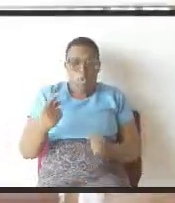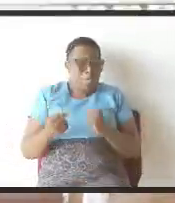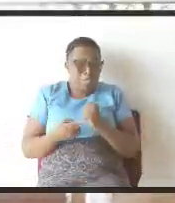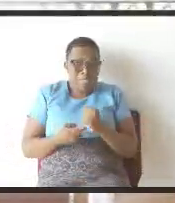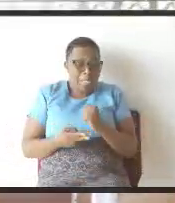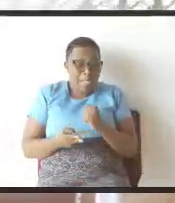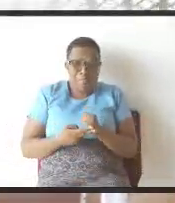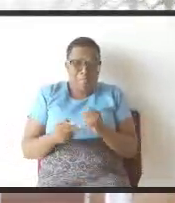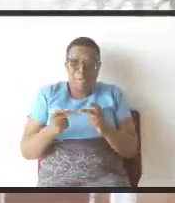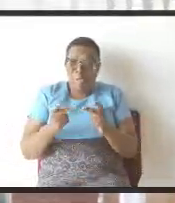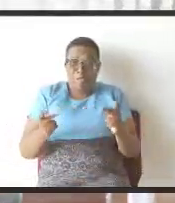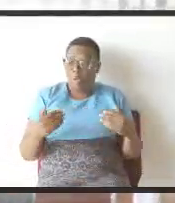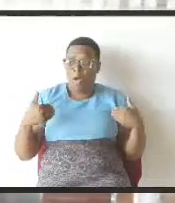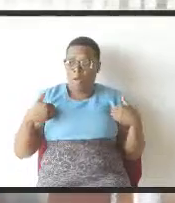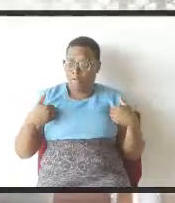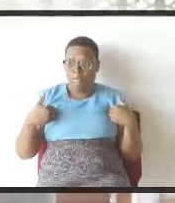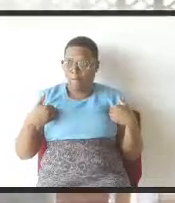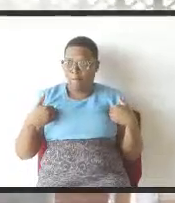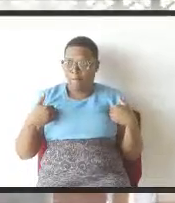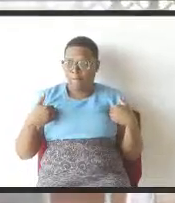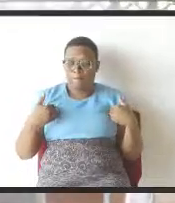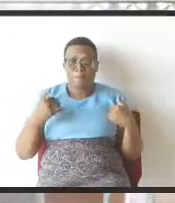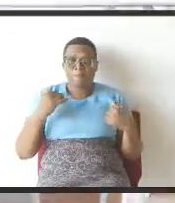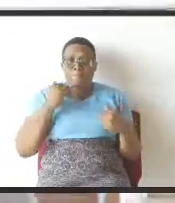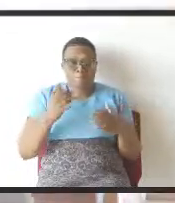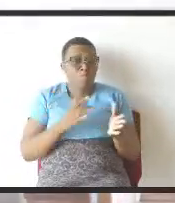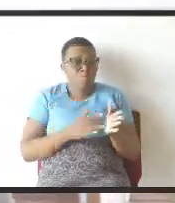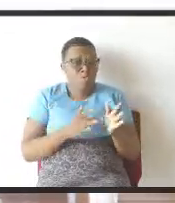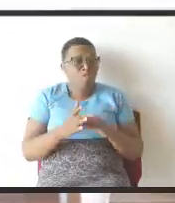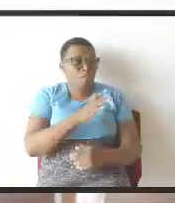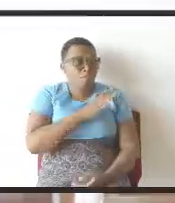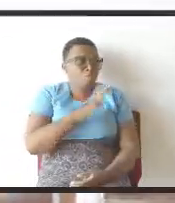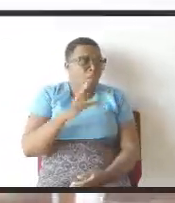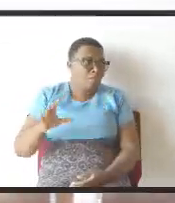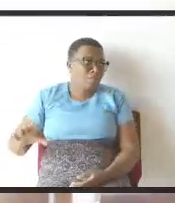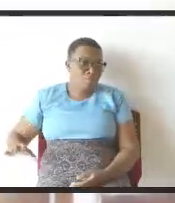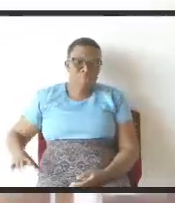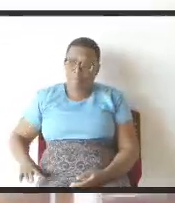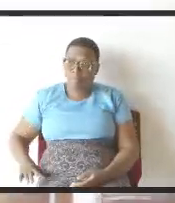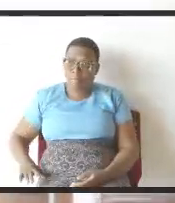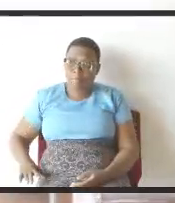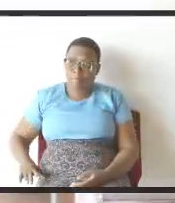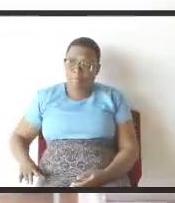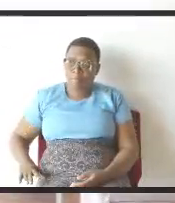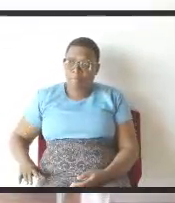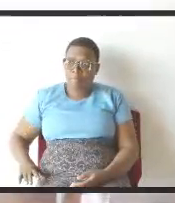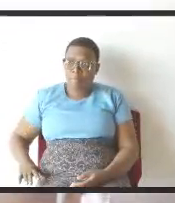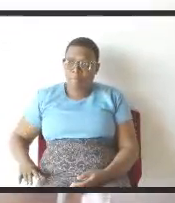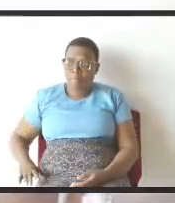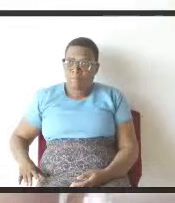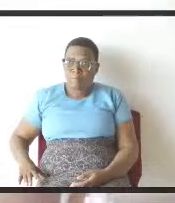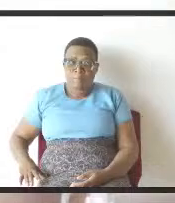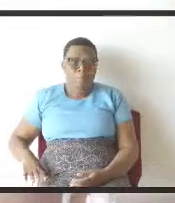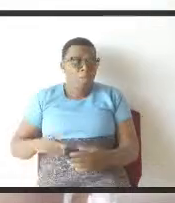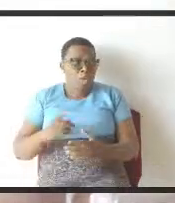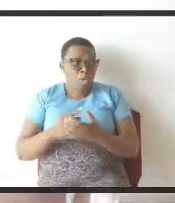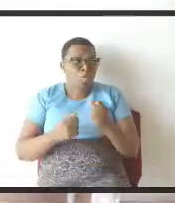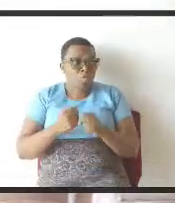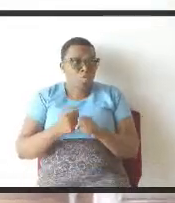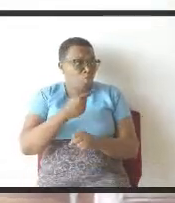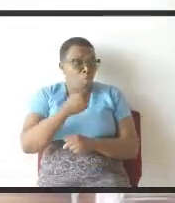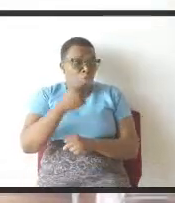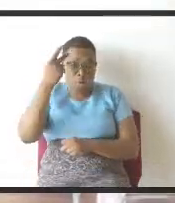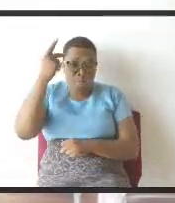that we have is Jesus Christ. Just you understand that. And that you'll not only